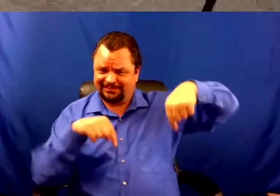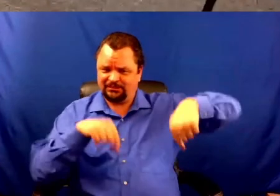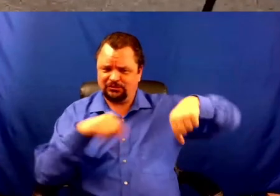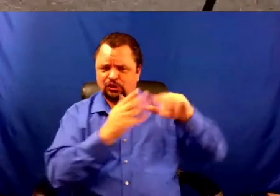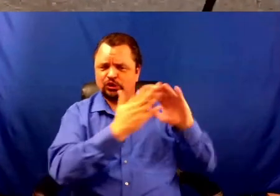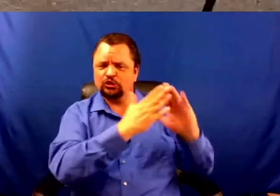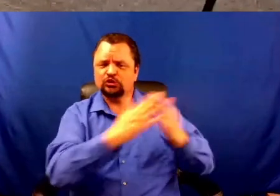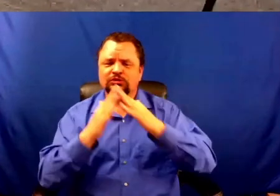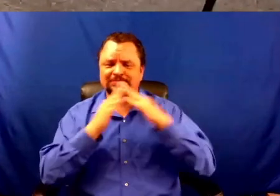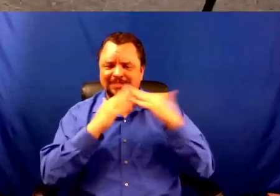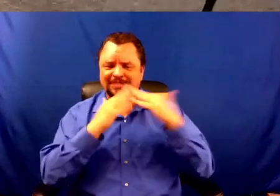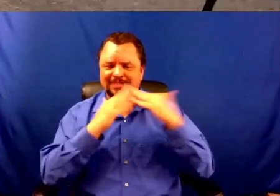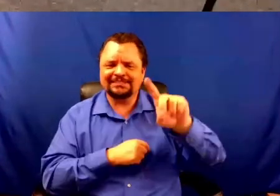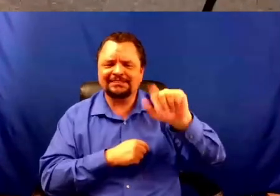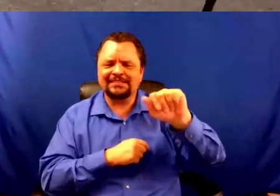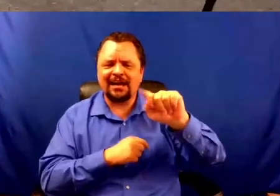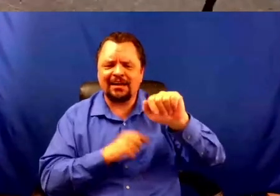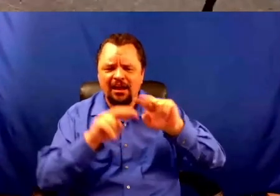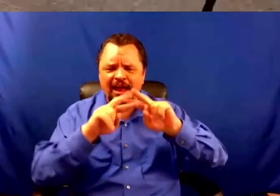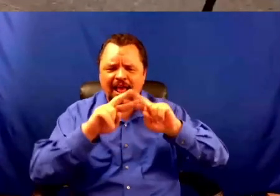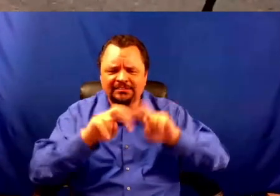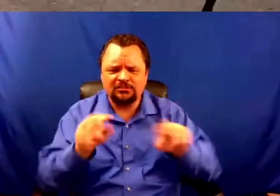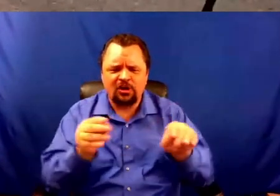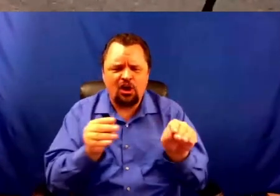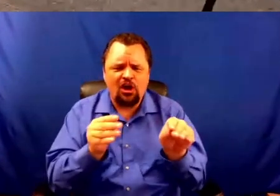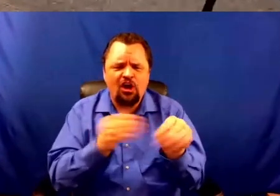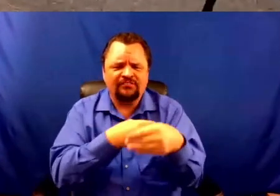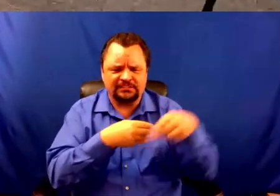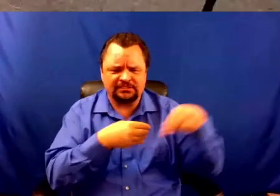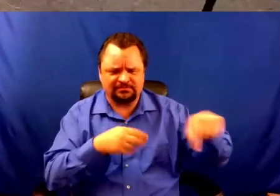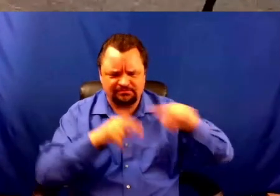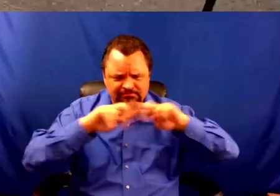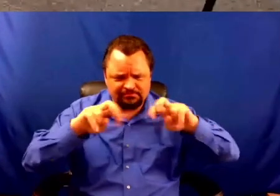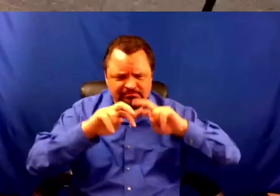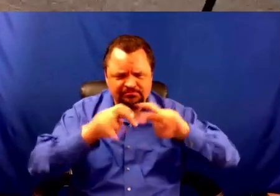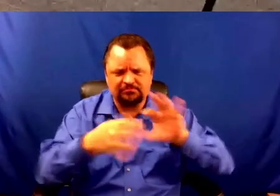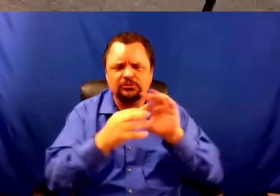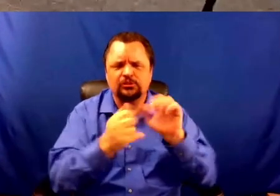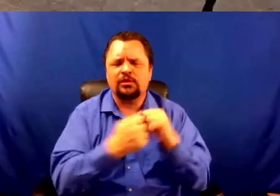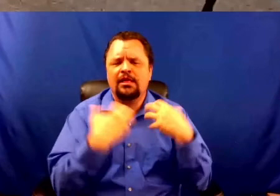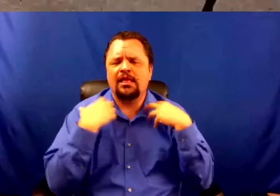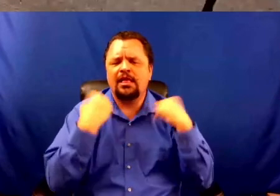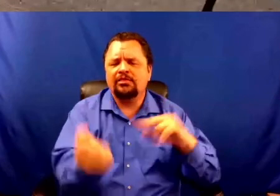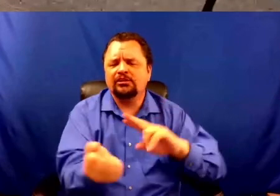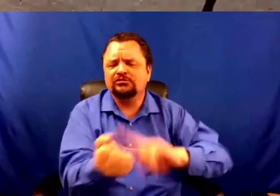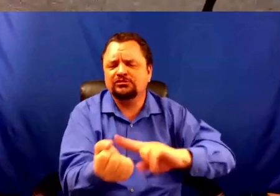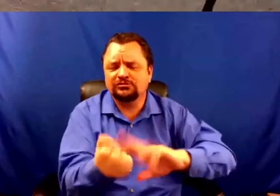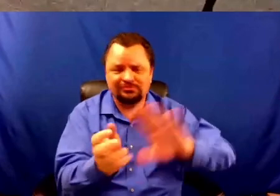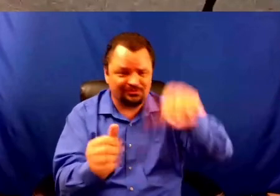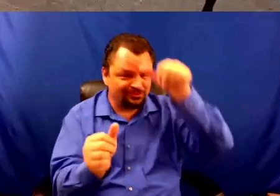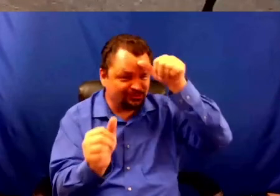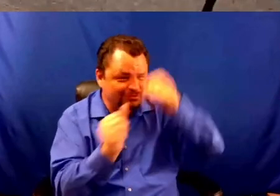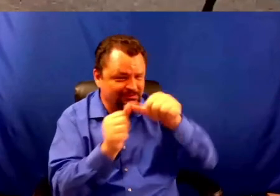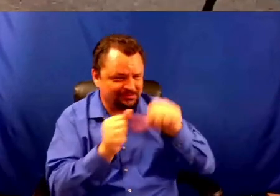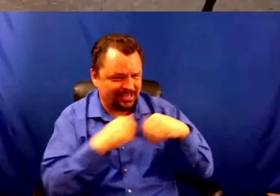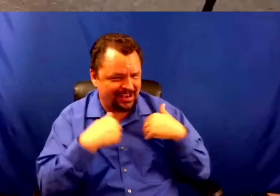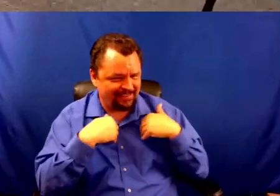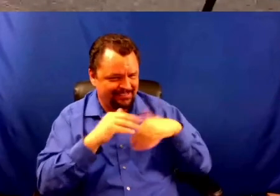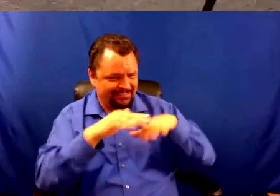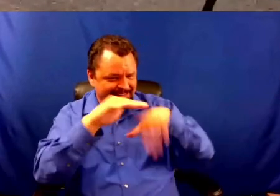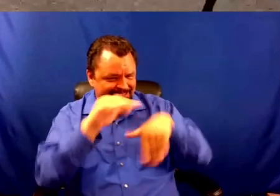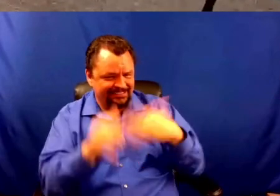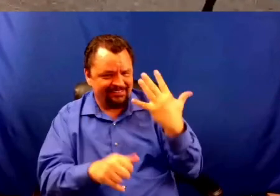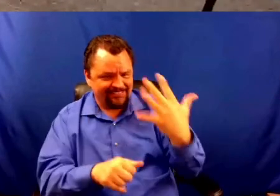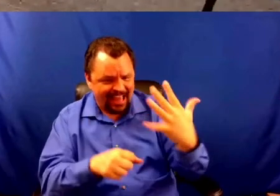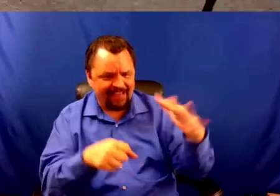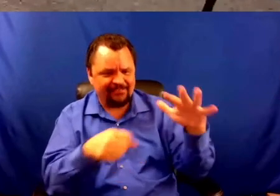COVID. Public health nurse, if you remember, we had less than 5 full-time nurses